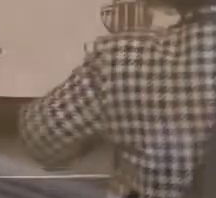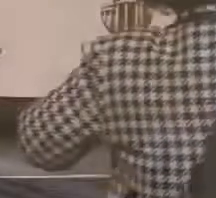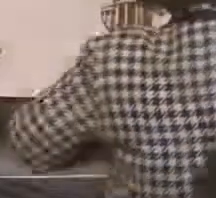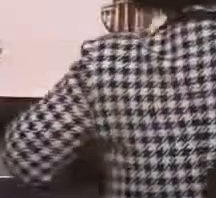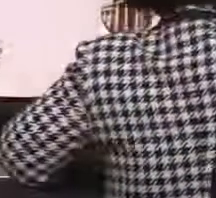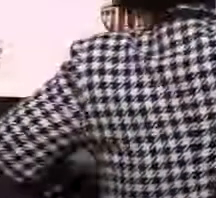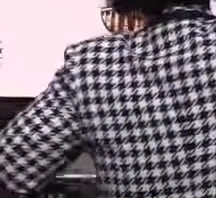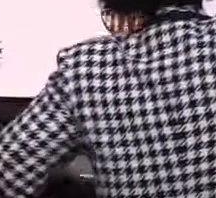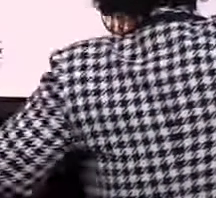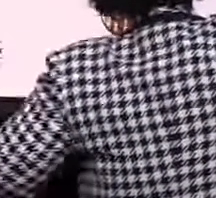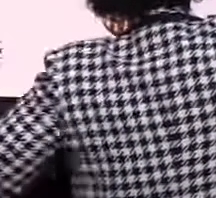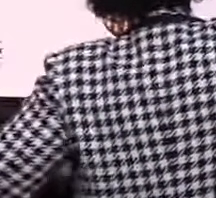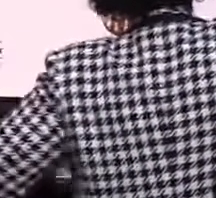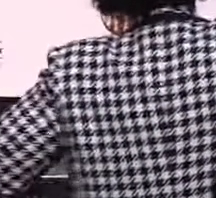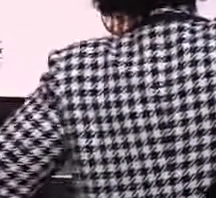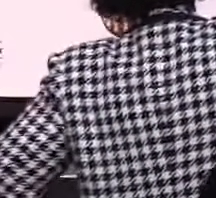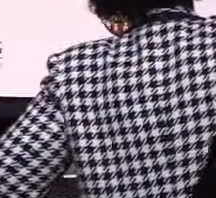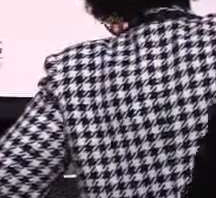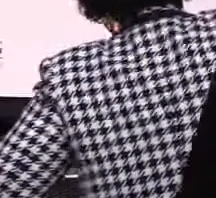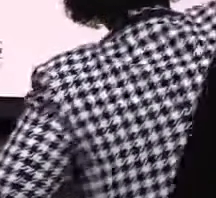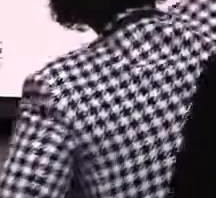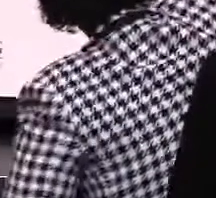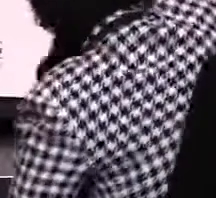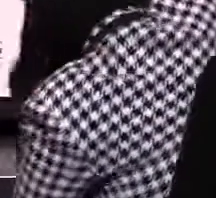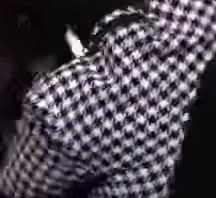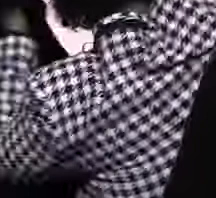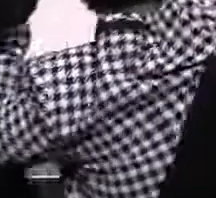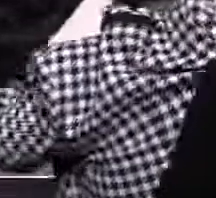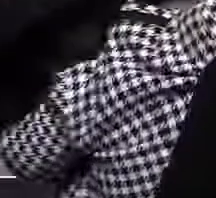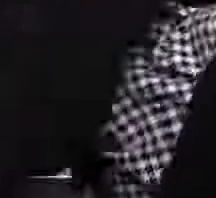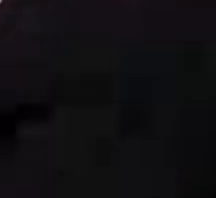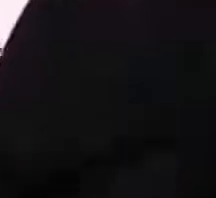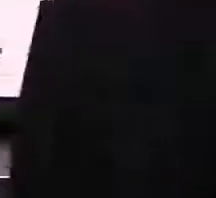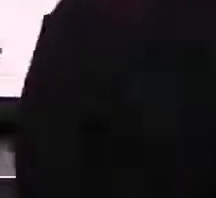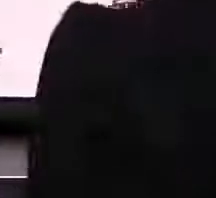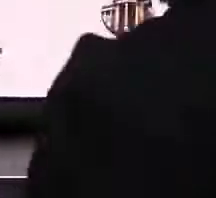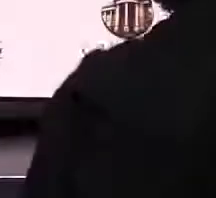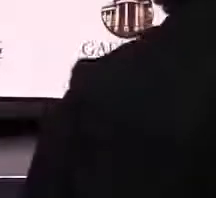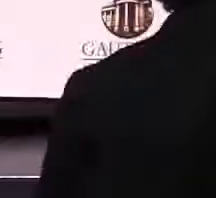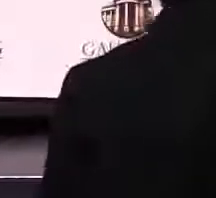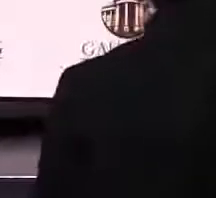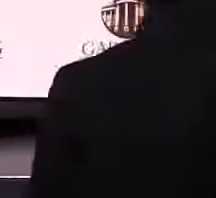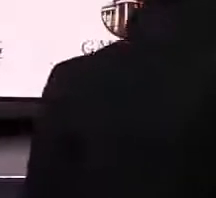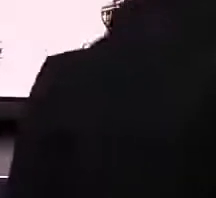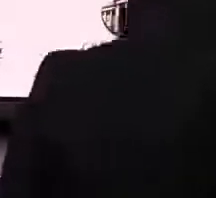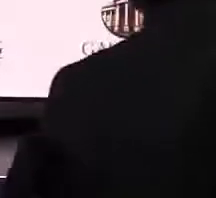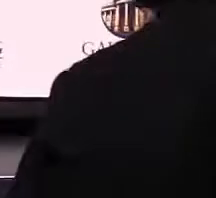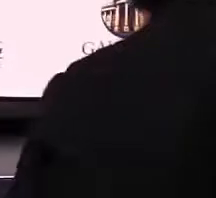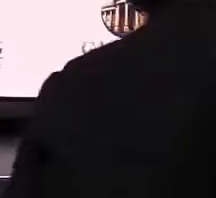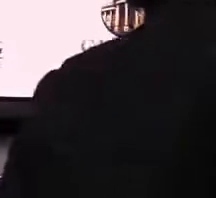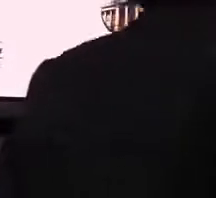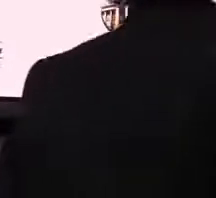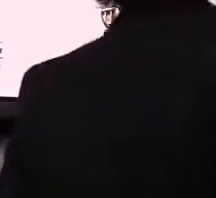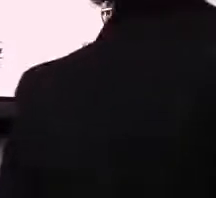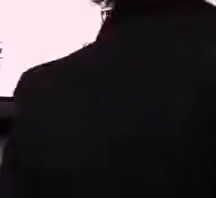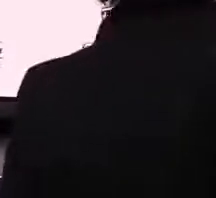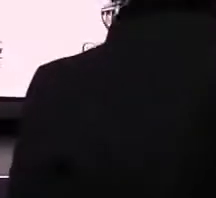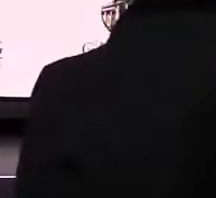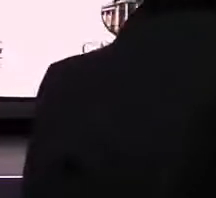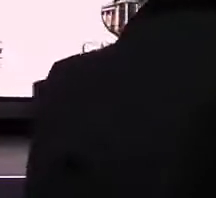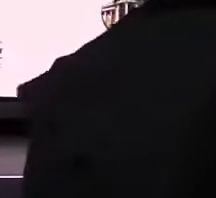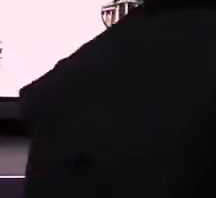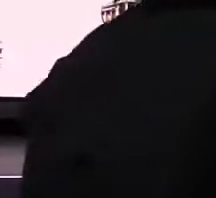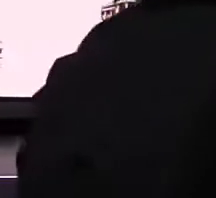Sibongile pastors. You are all invited for lunch, and maybe just I made